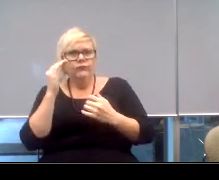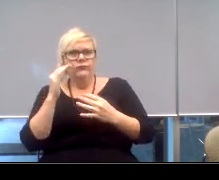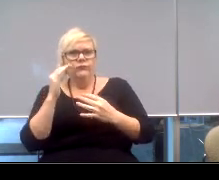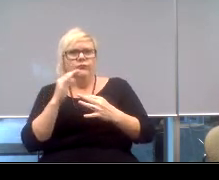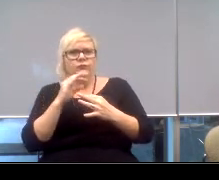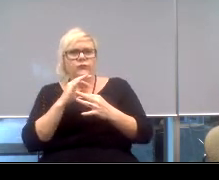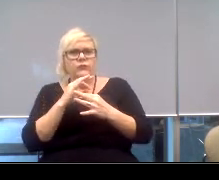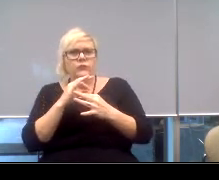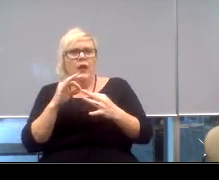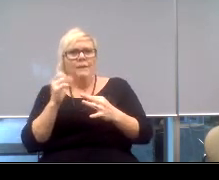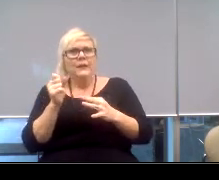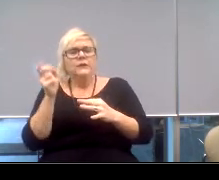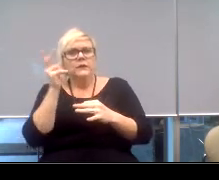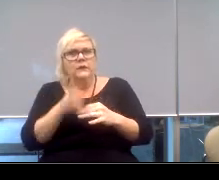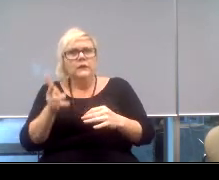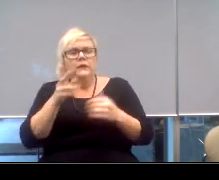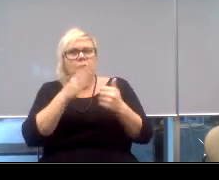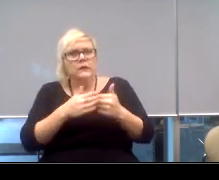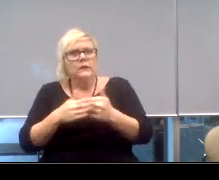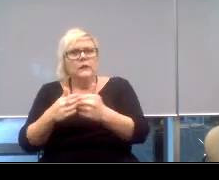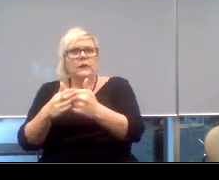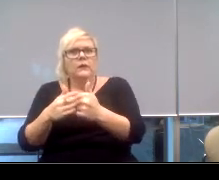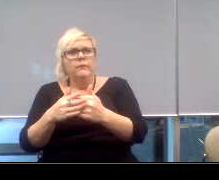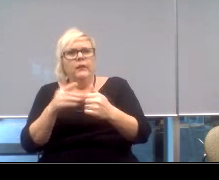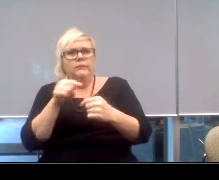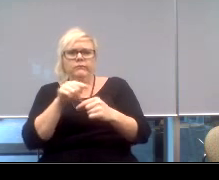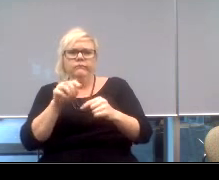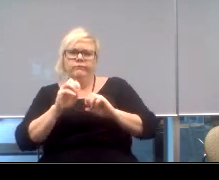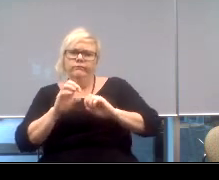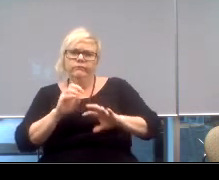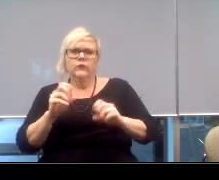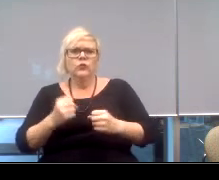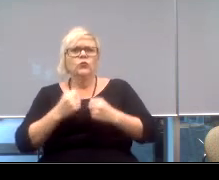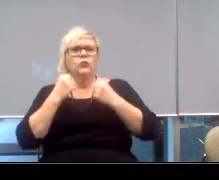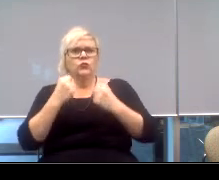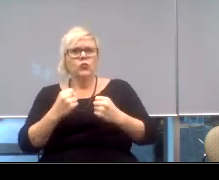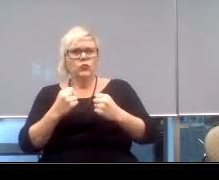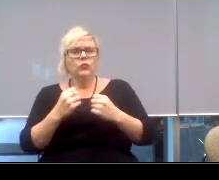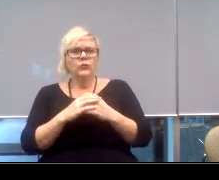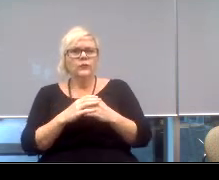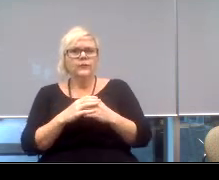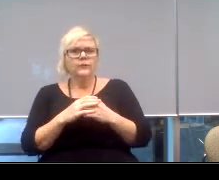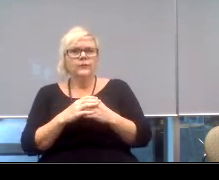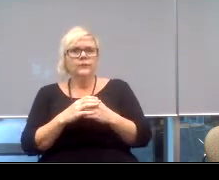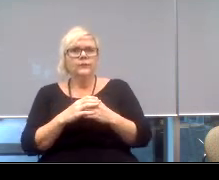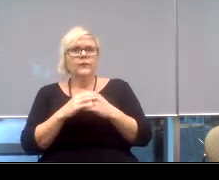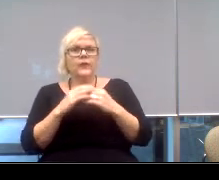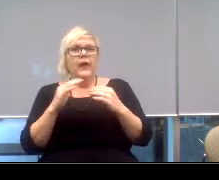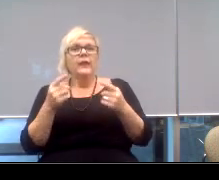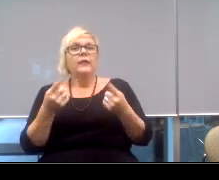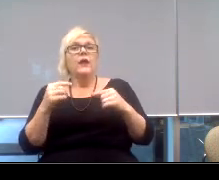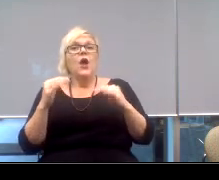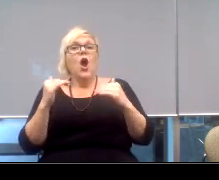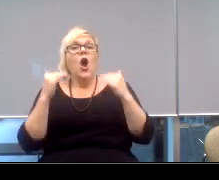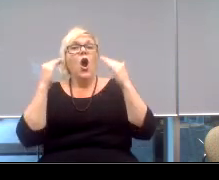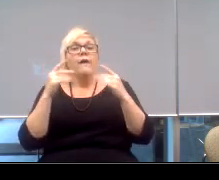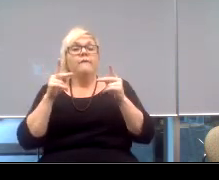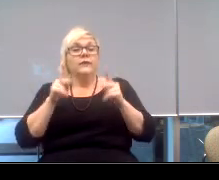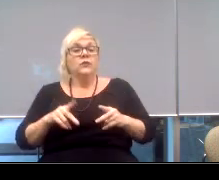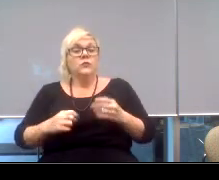reactive maintenance and reducing the risk to the participant and community. And then finally, high physical support, designed